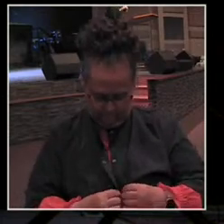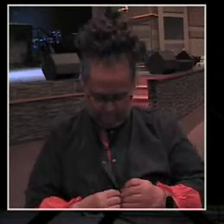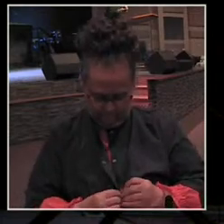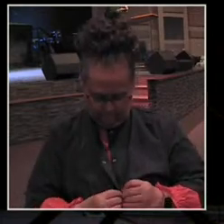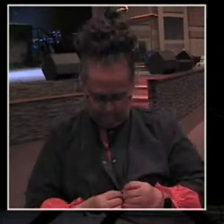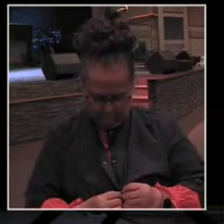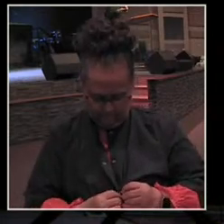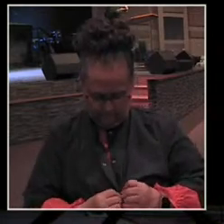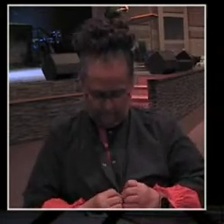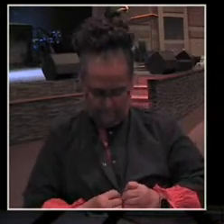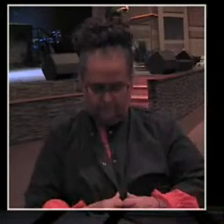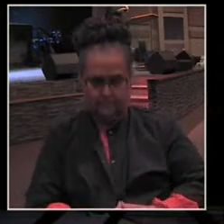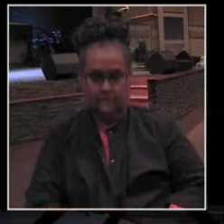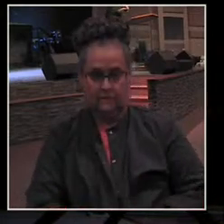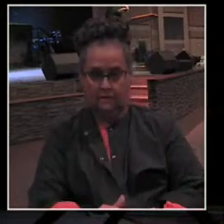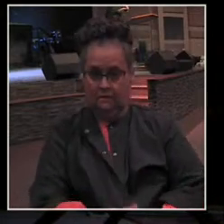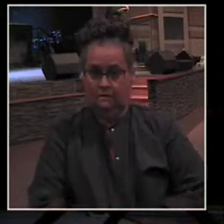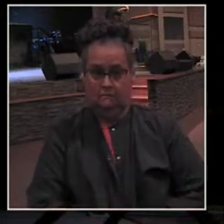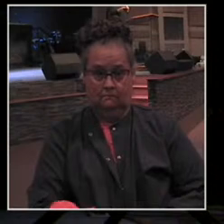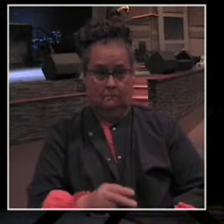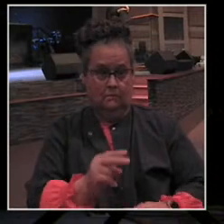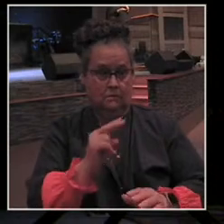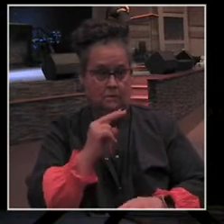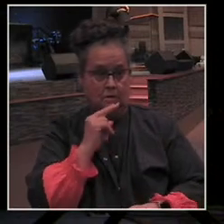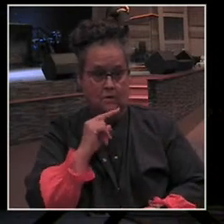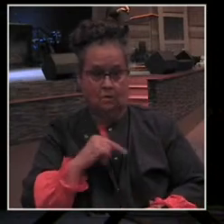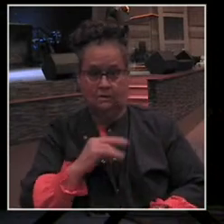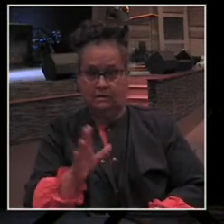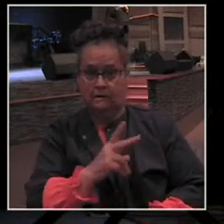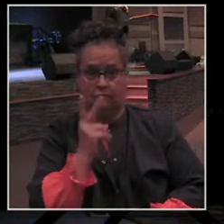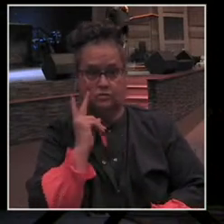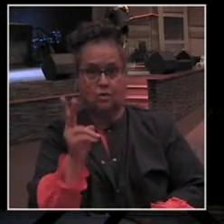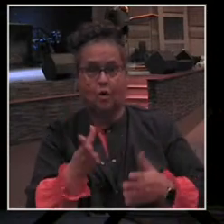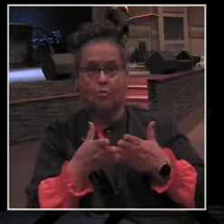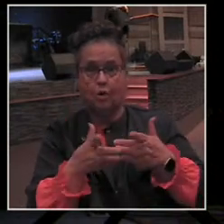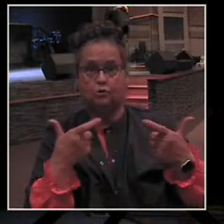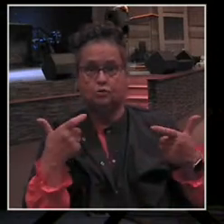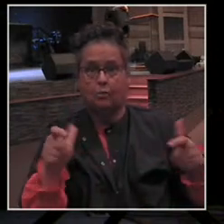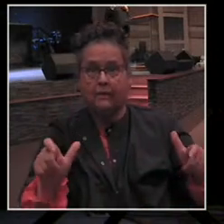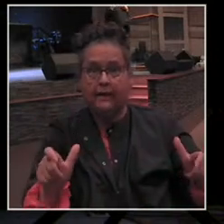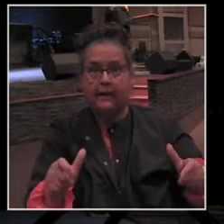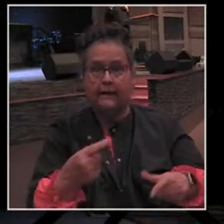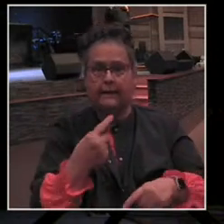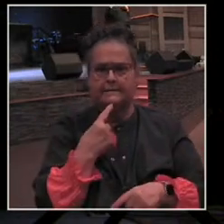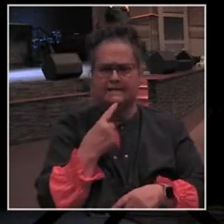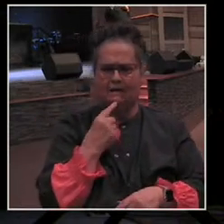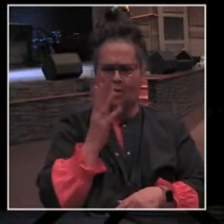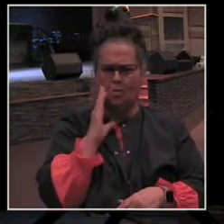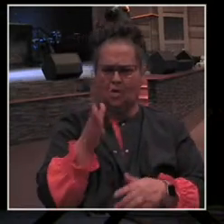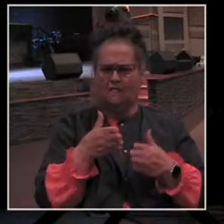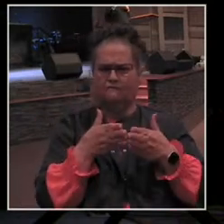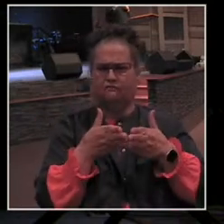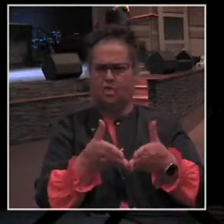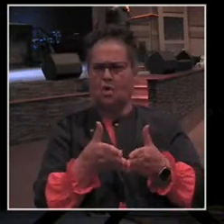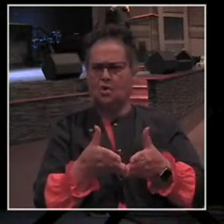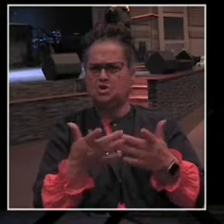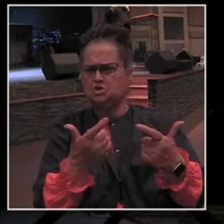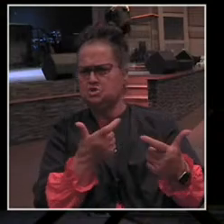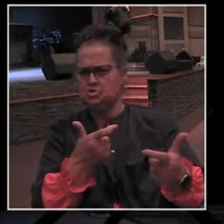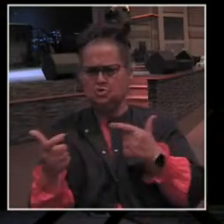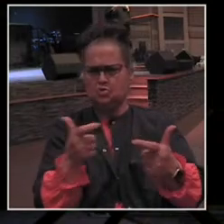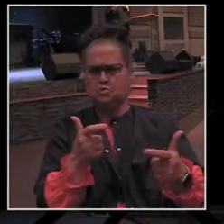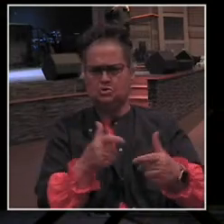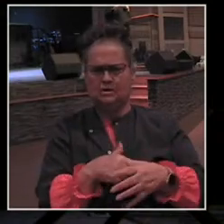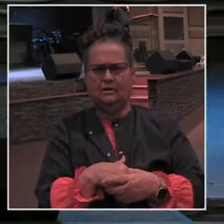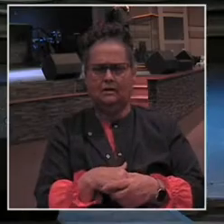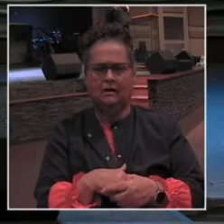had never seen a boat this size and probably questioned if it would even float. I mean, this thing was huge if you read their